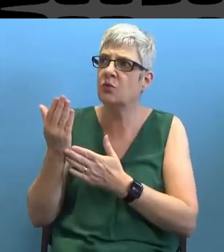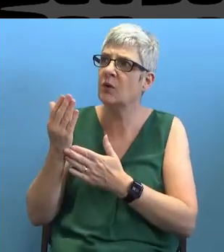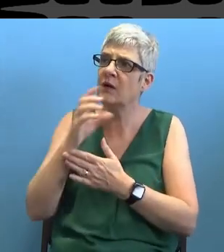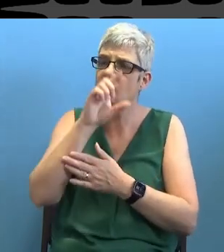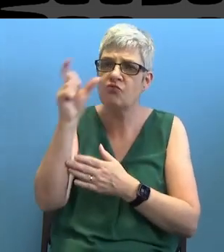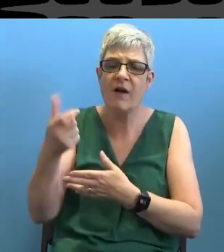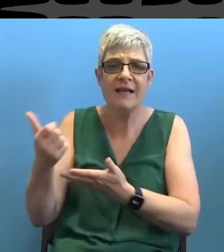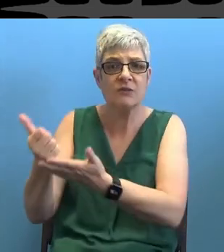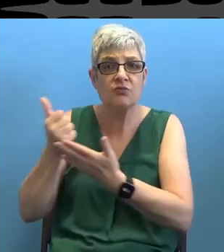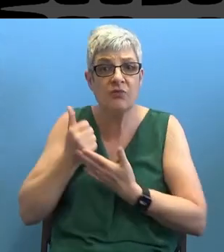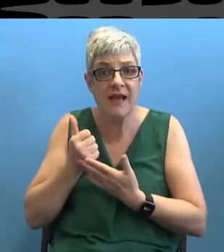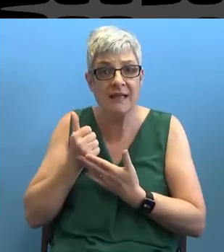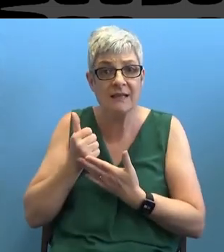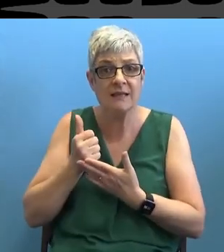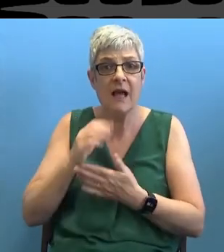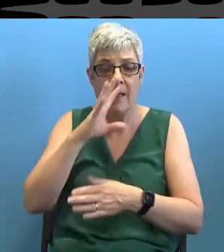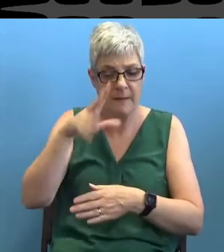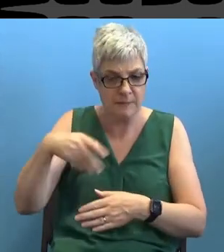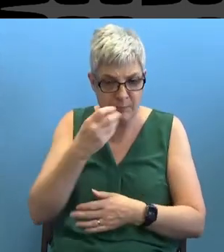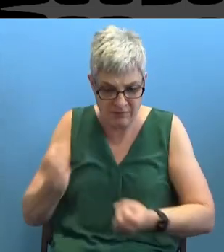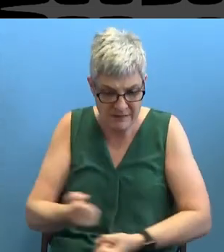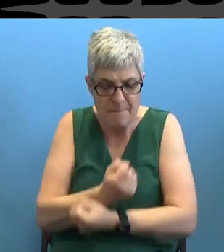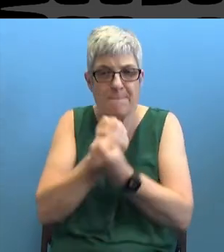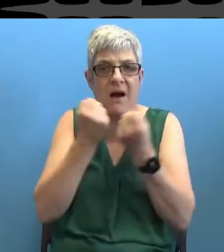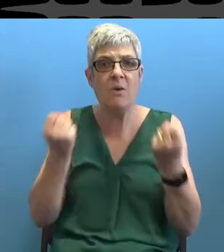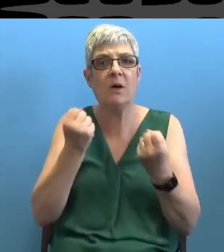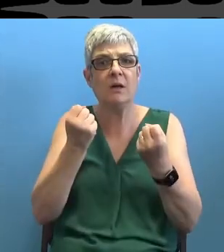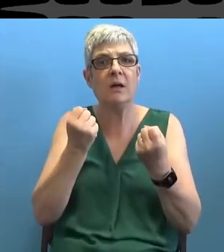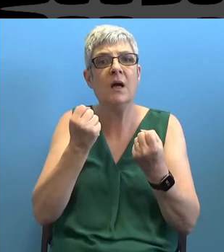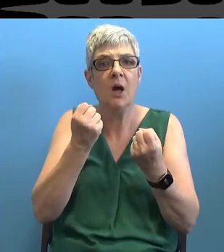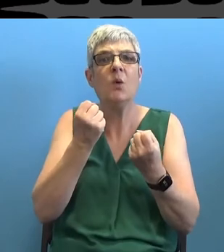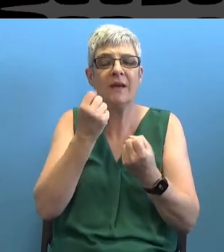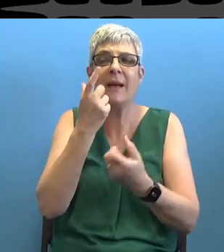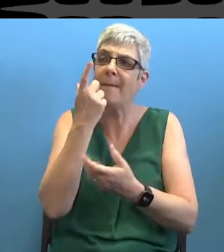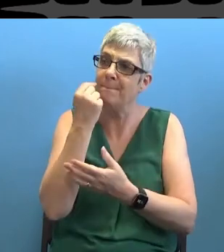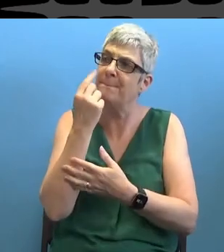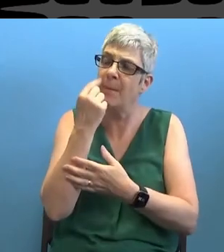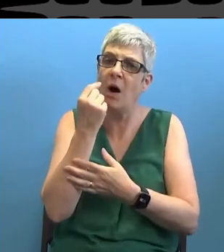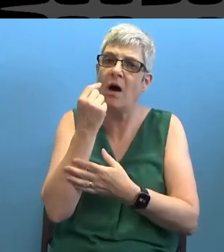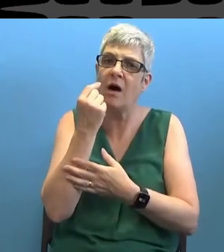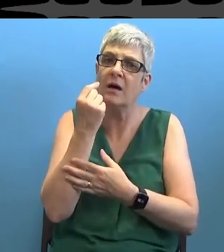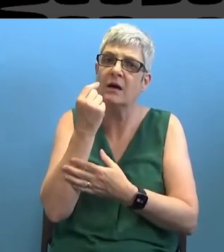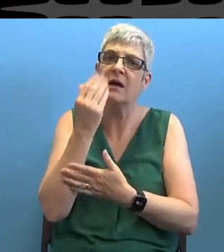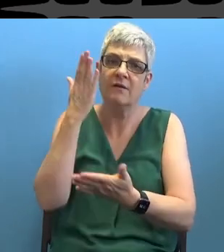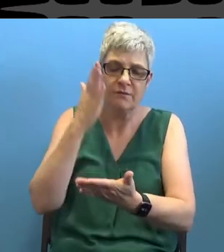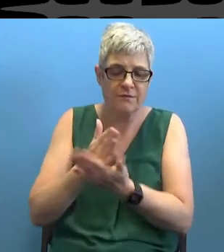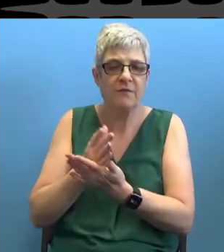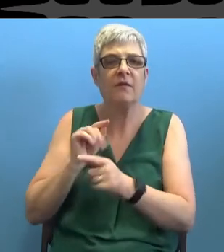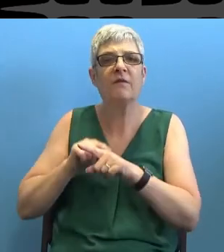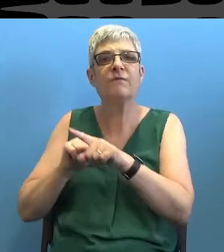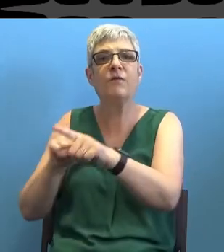Spirit, we might be enabled to more faithfully follow Jesus,